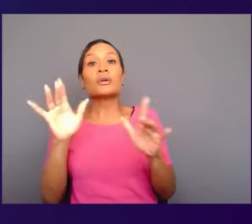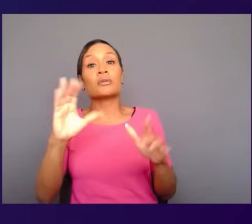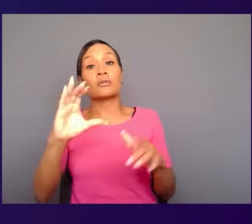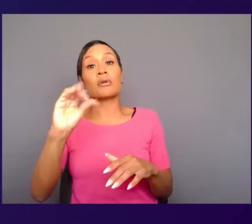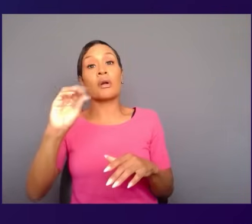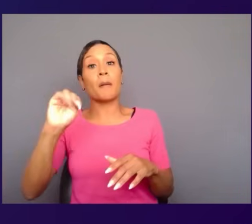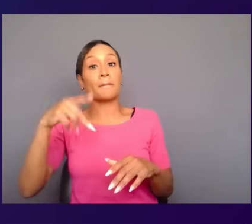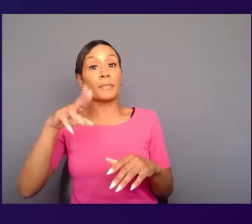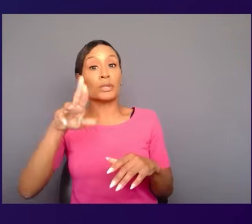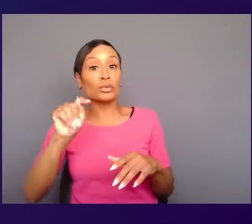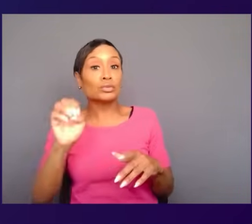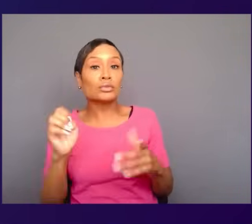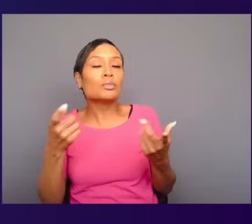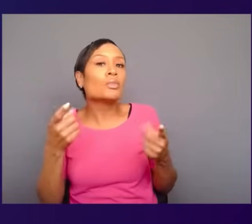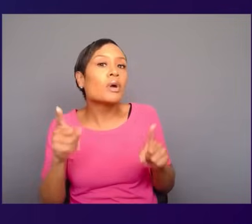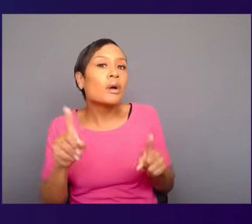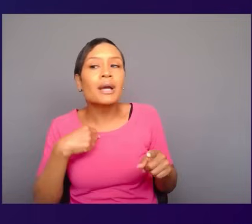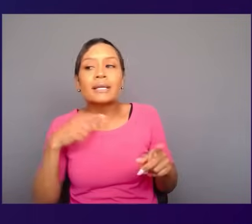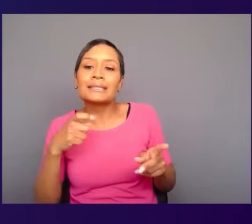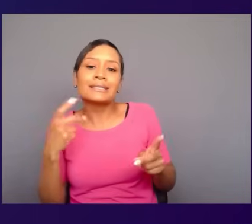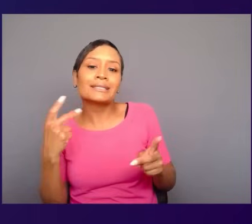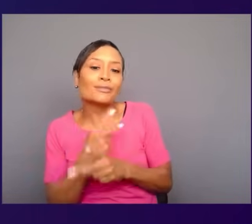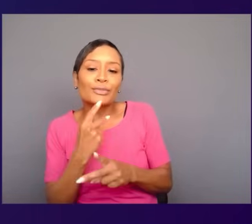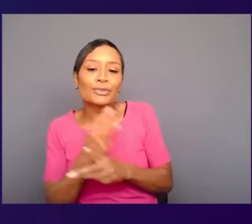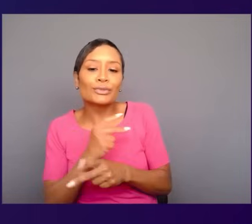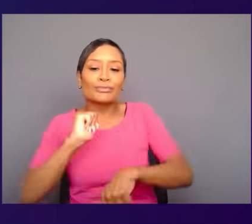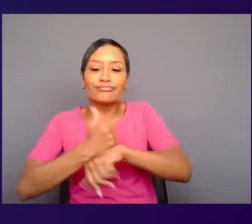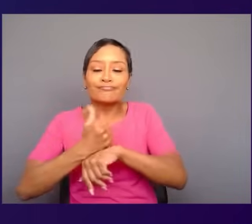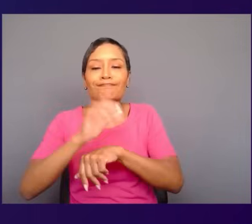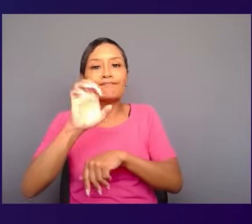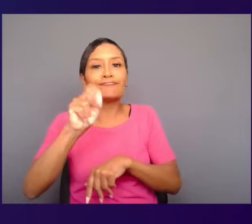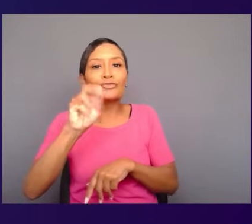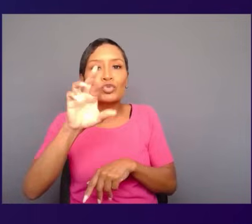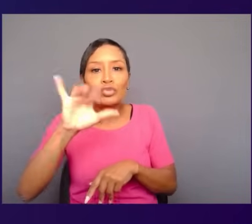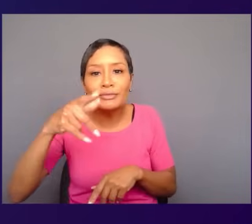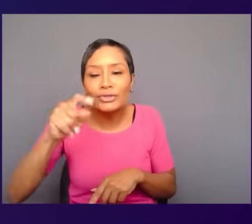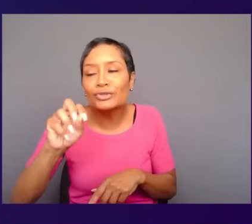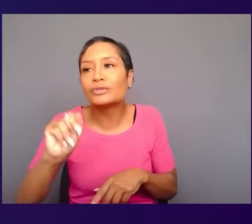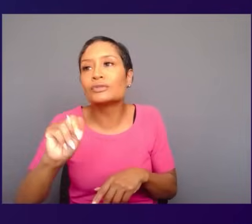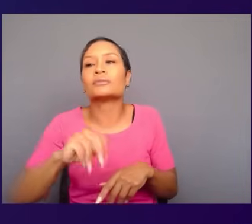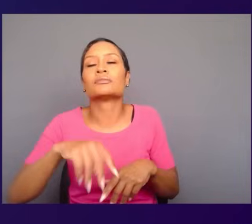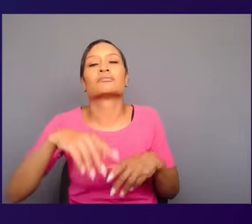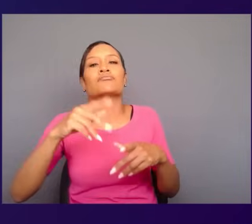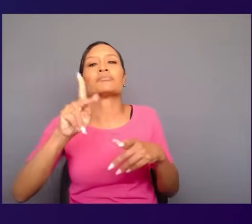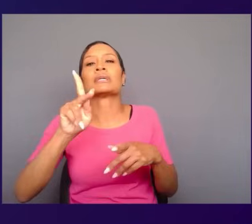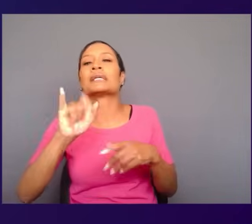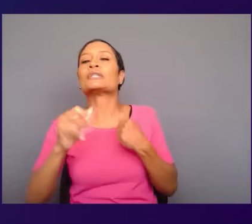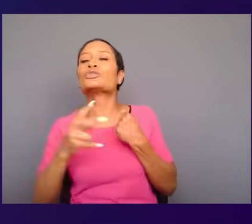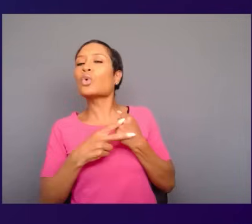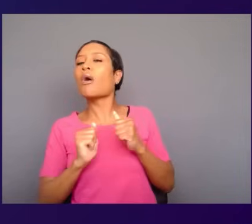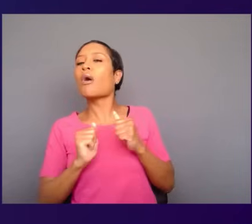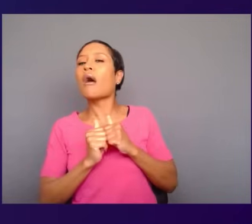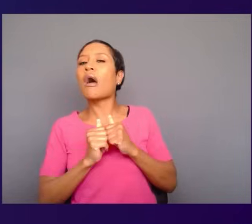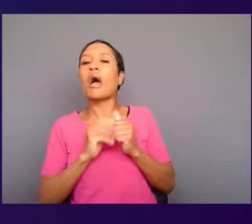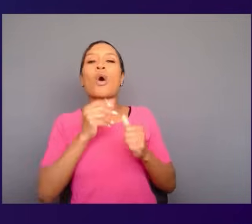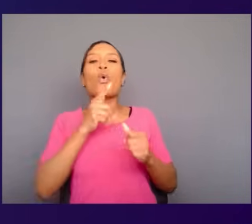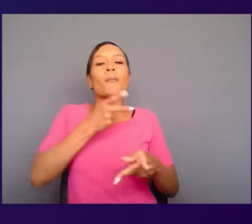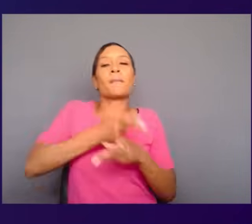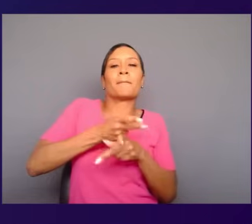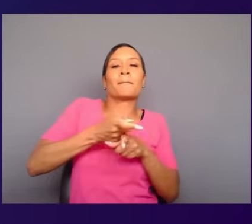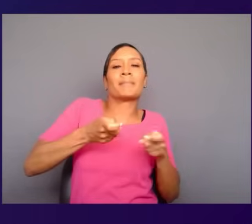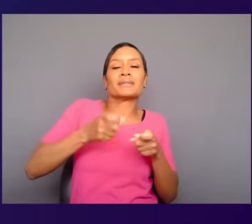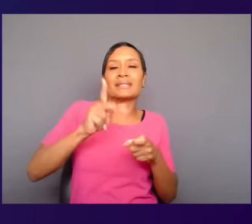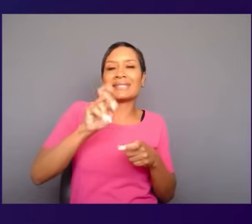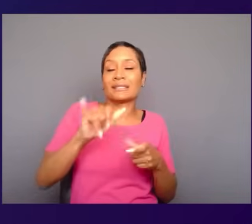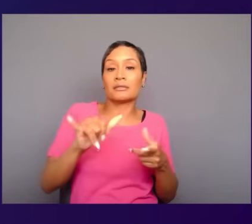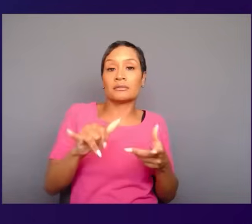to, compute encryption. What's going to happen with how the key is stored and how the key is managed?